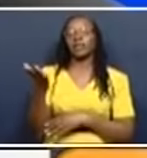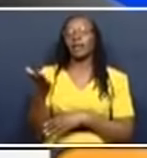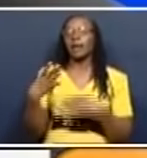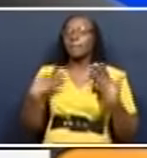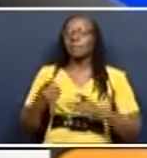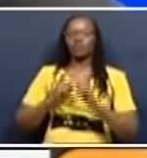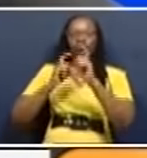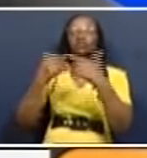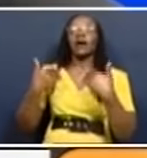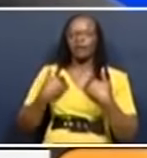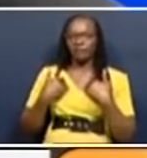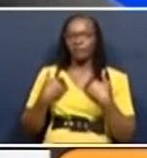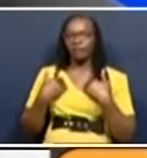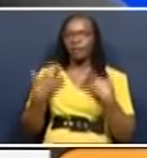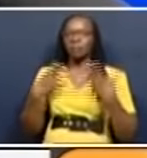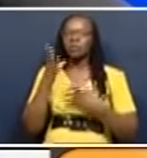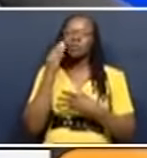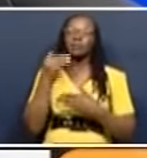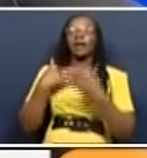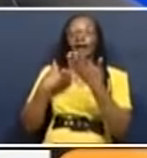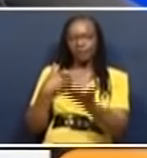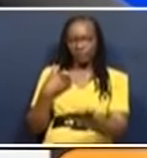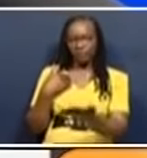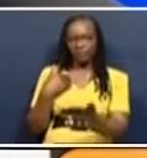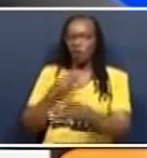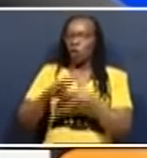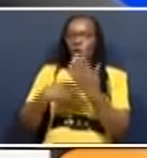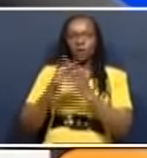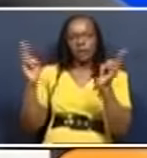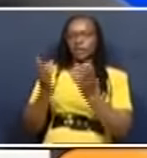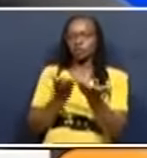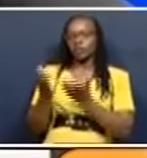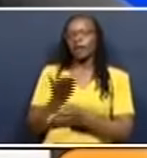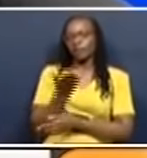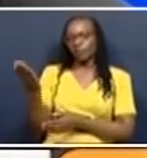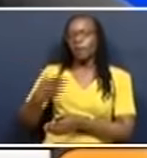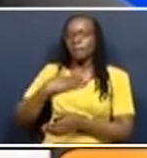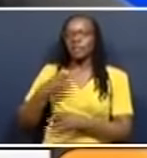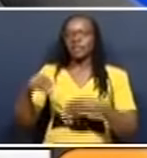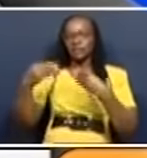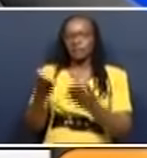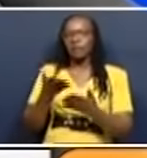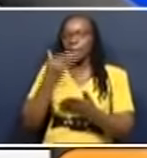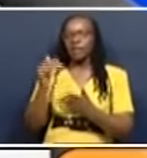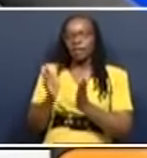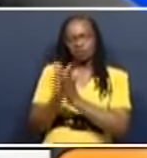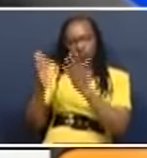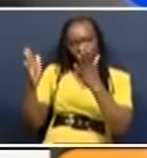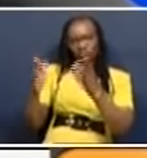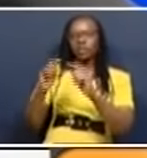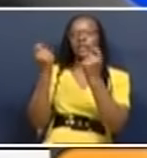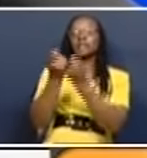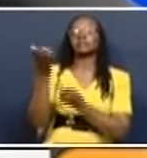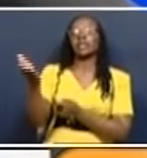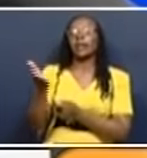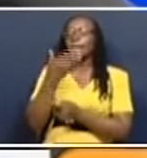talented, all the people experienced. They are all out to serve Kenya. Right. Just give them a word of pongezi. You know, they need to be pat